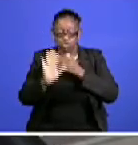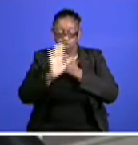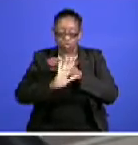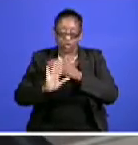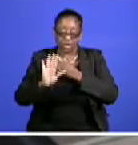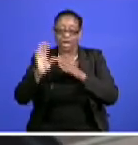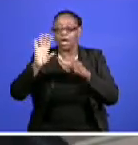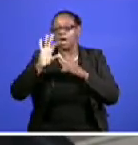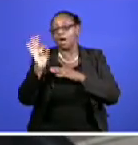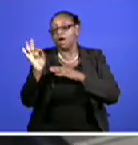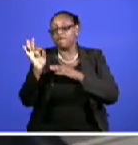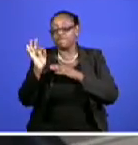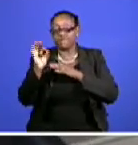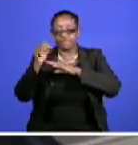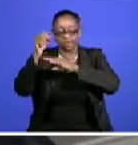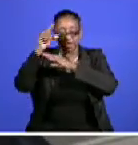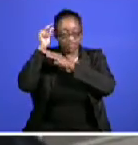to